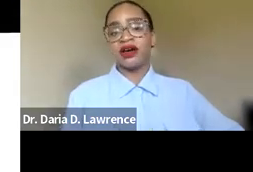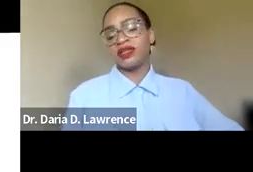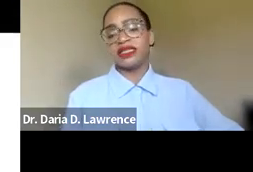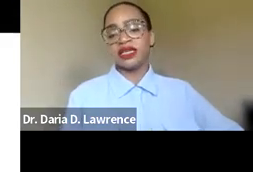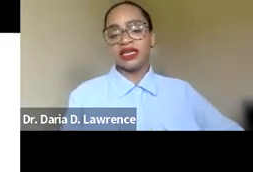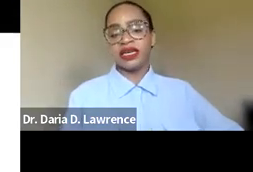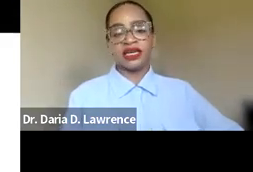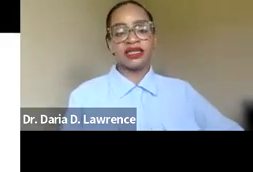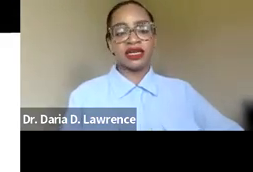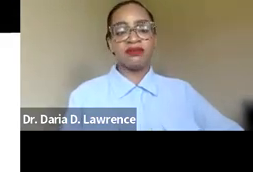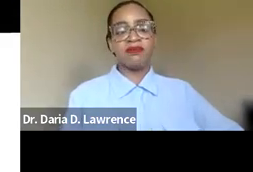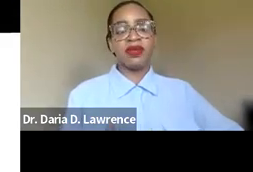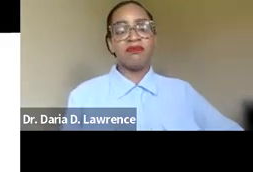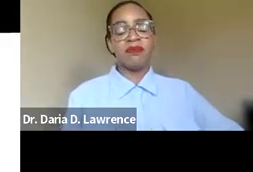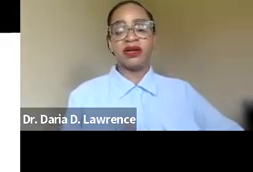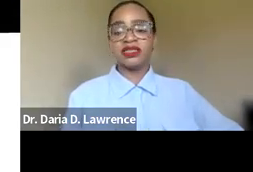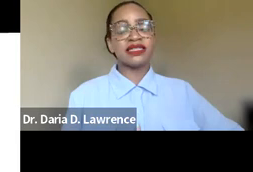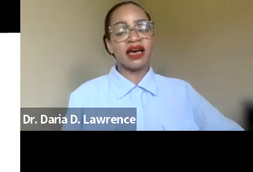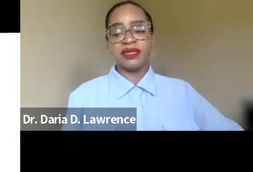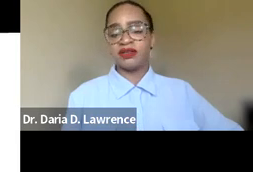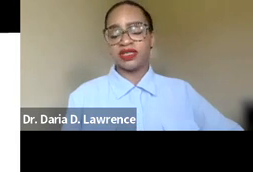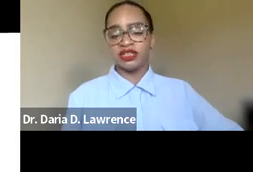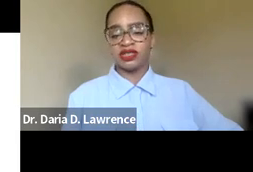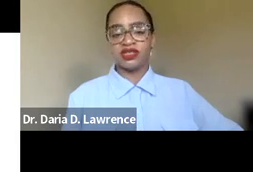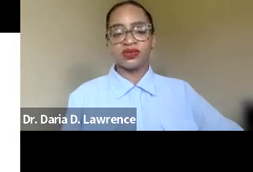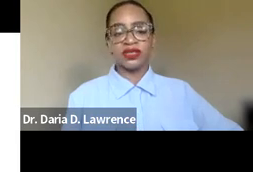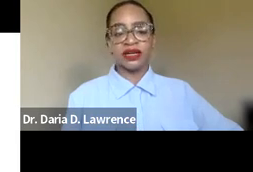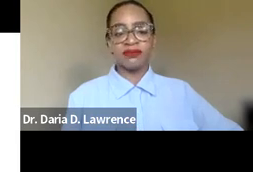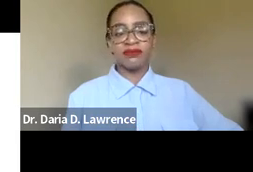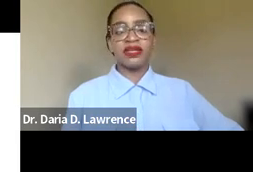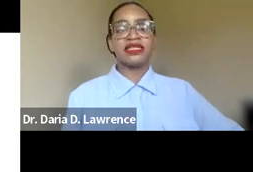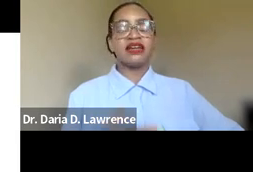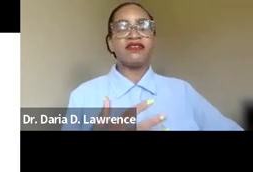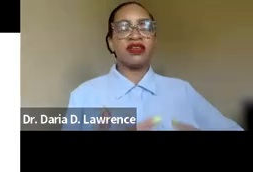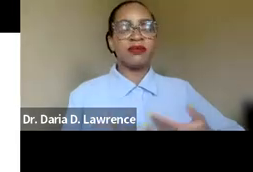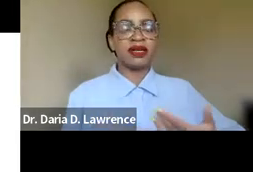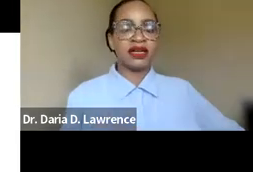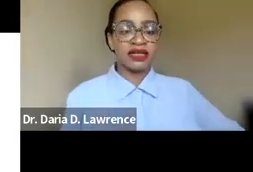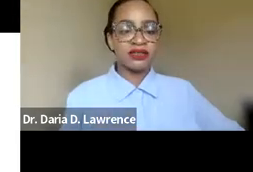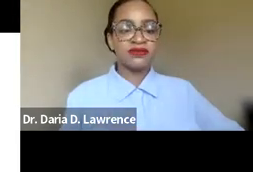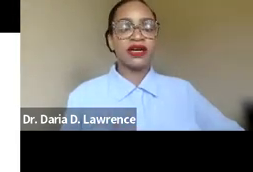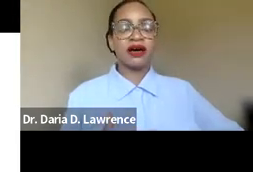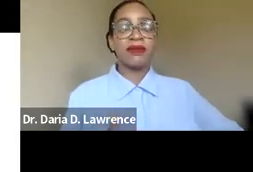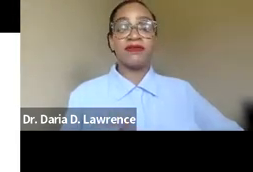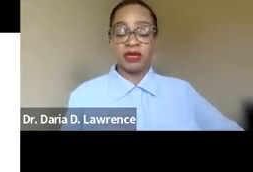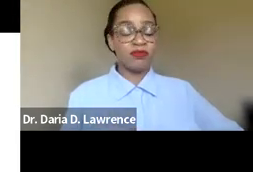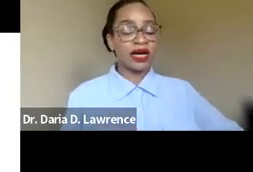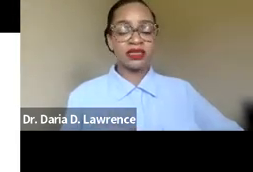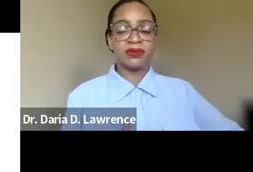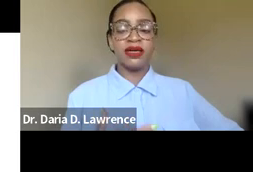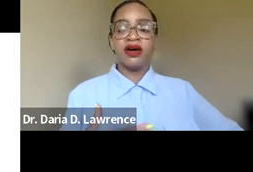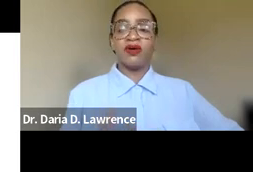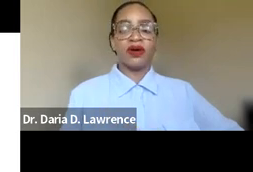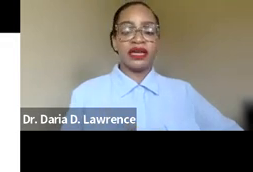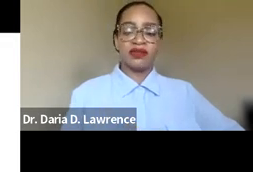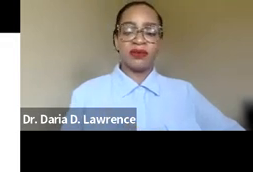that a child realistically can't get it done, build that time into their schedule in the school day. Instead of giving them an elective, if